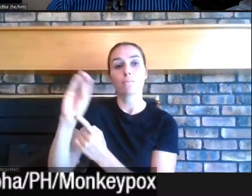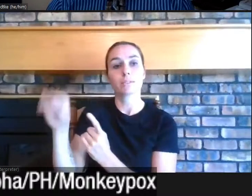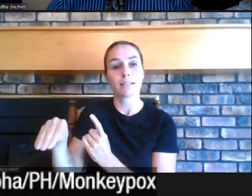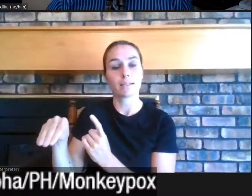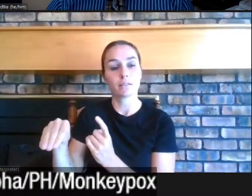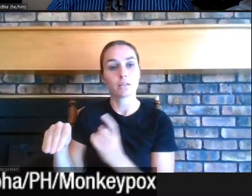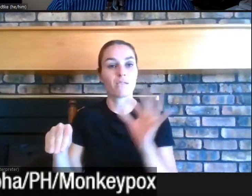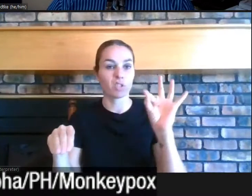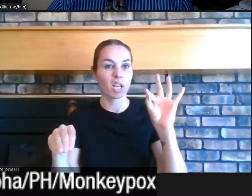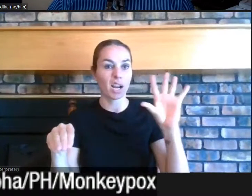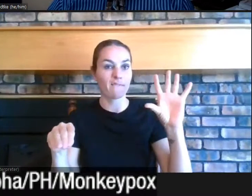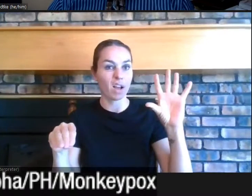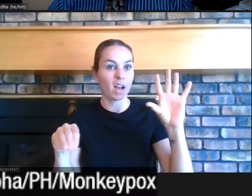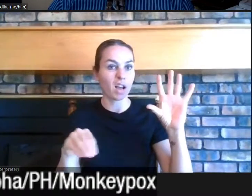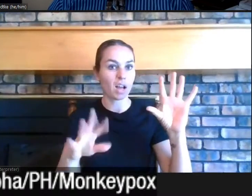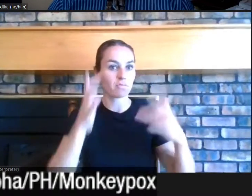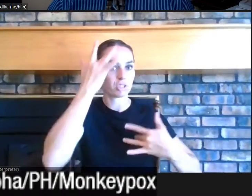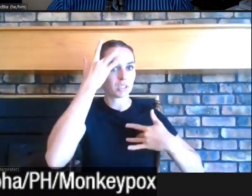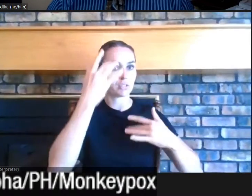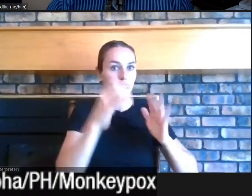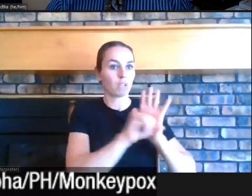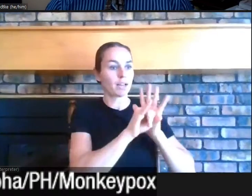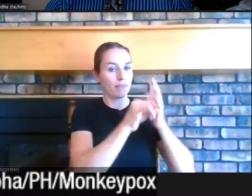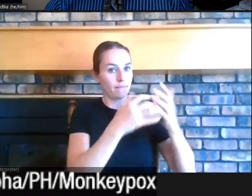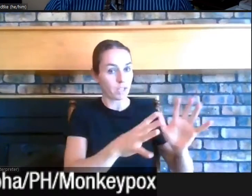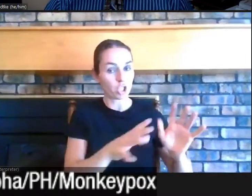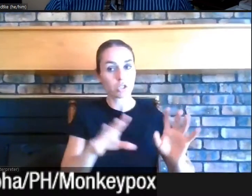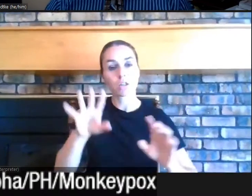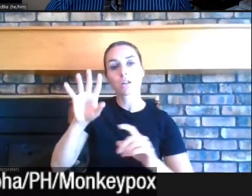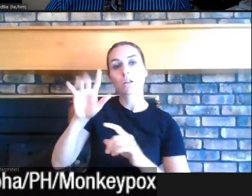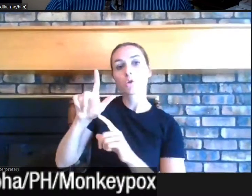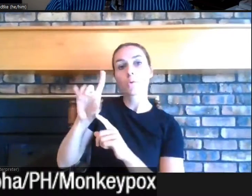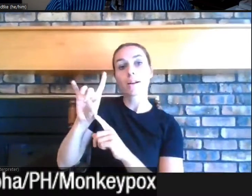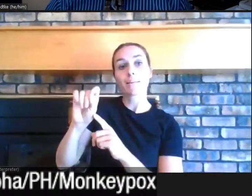95 cases identify as Hispanic or Latino.